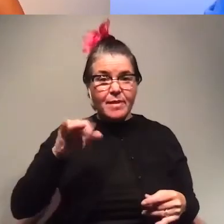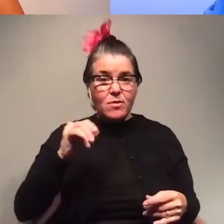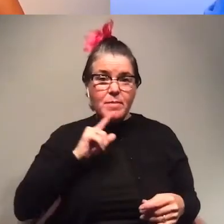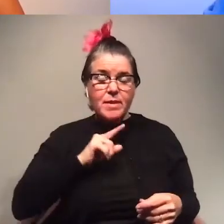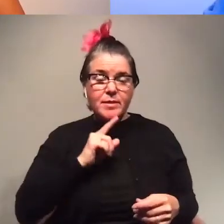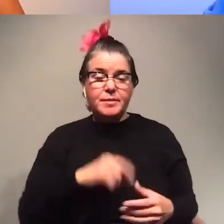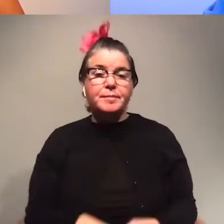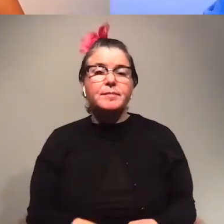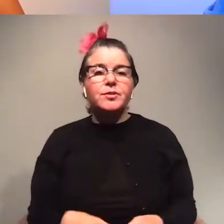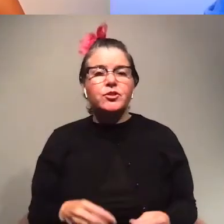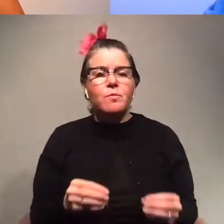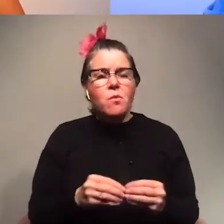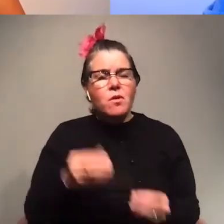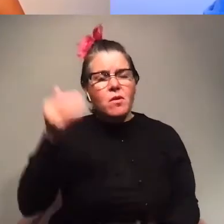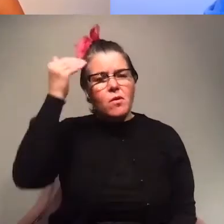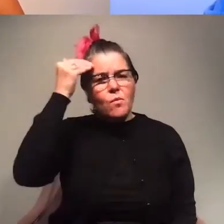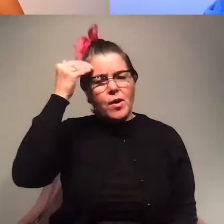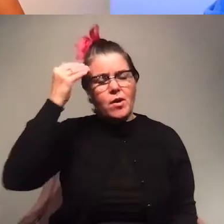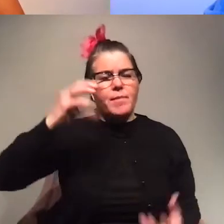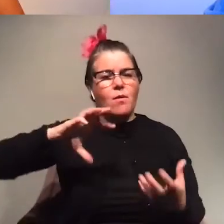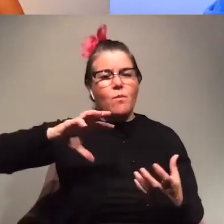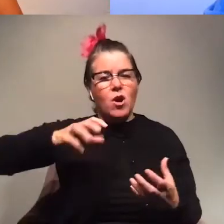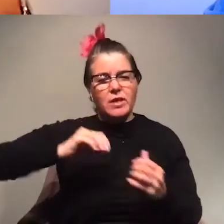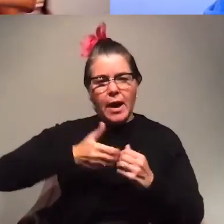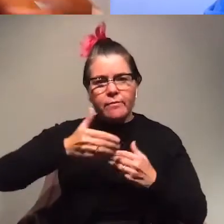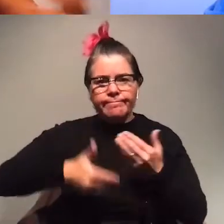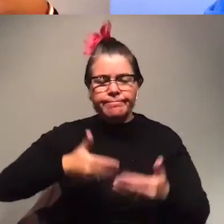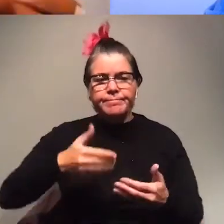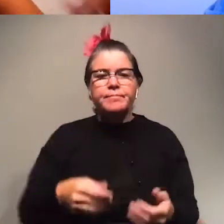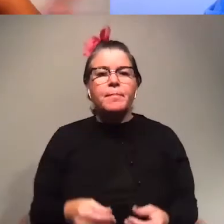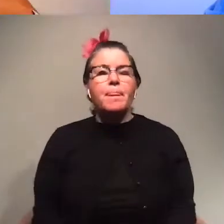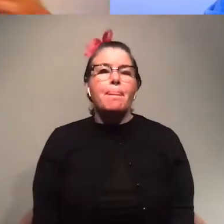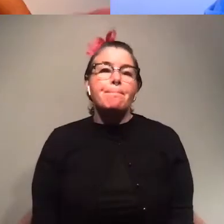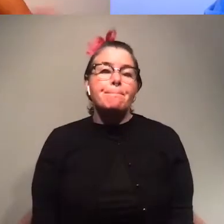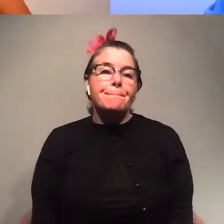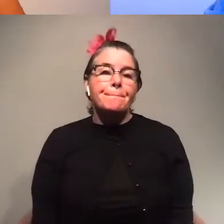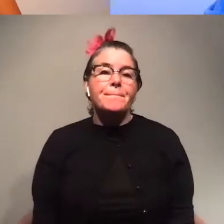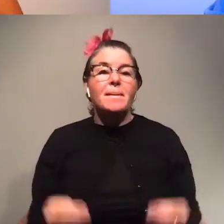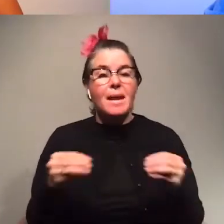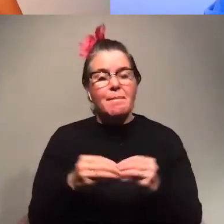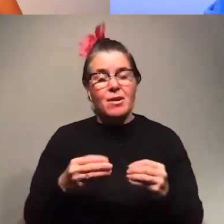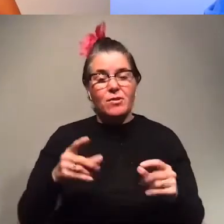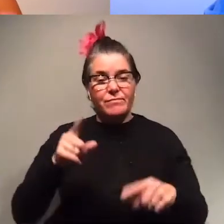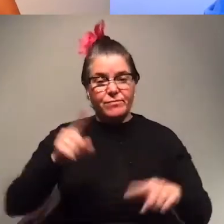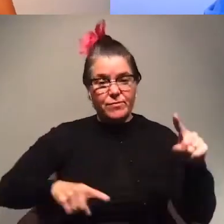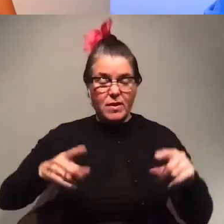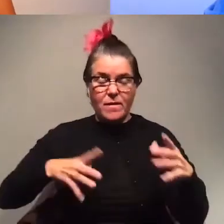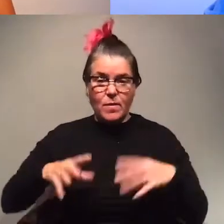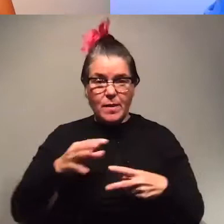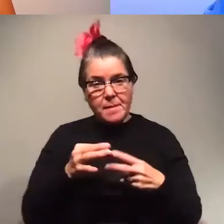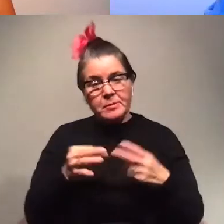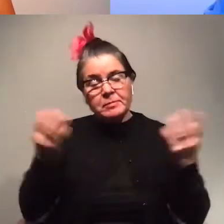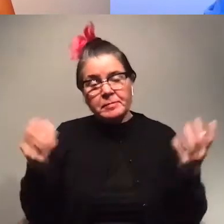being a little bit more conscious about our washing procedures, and maybe having a better variety in clothing options. But, you know, I